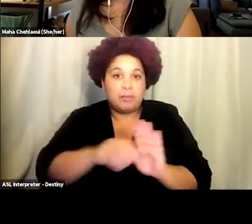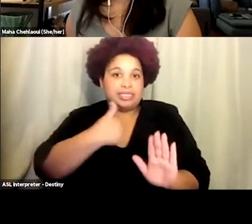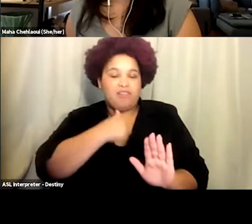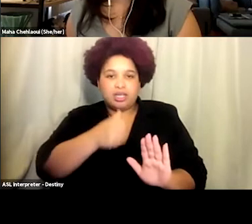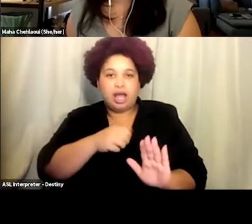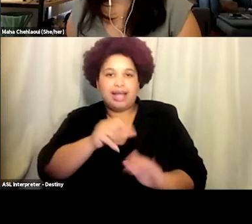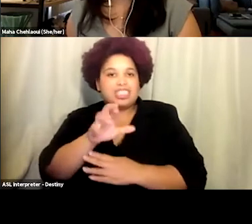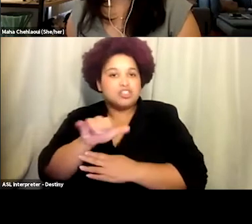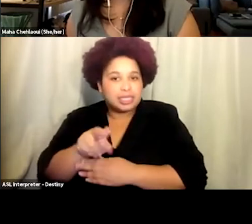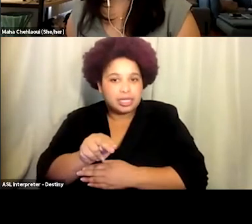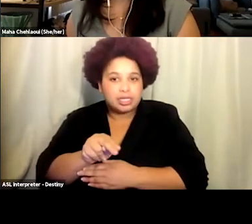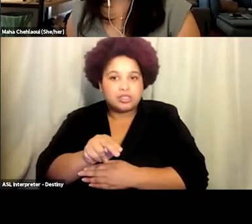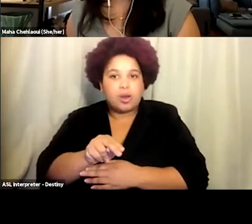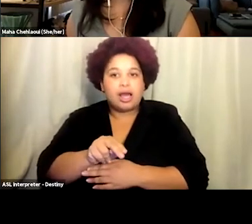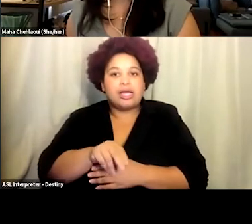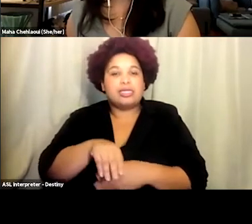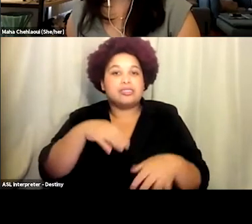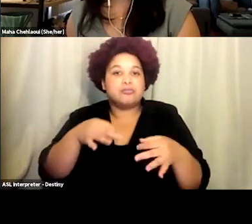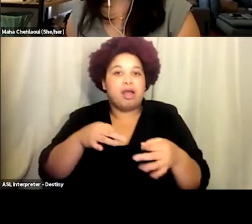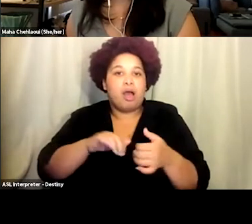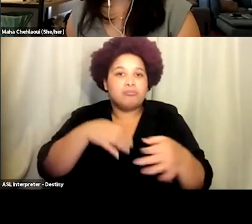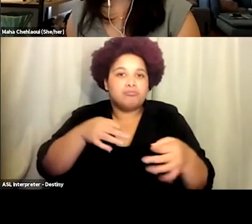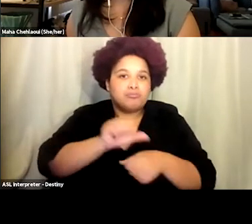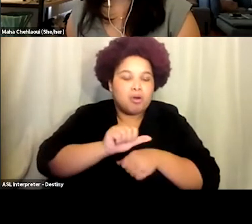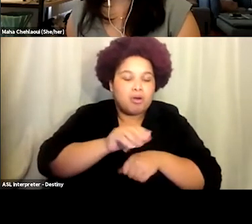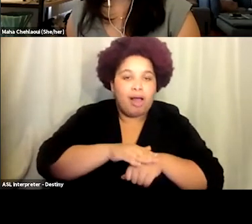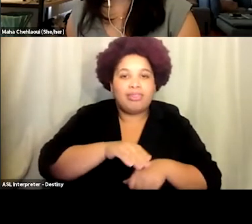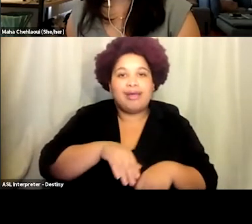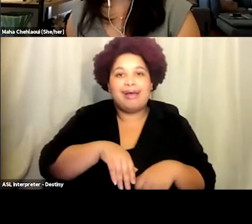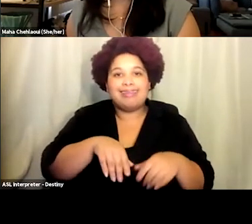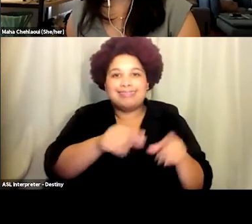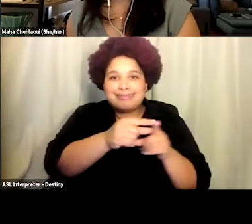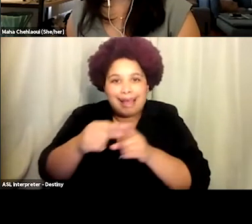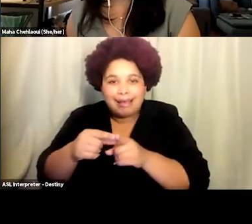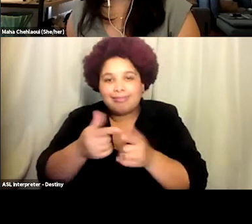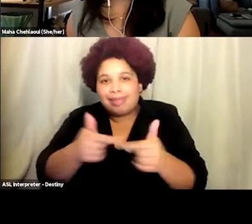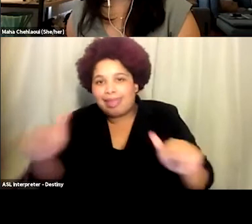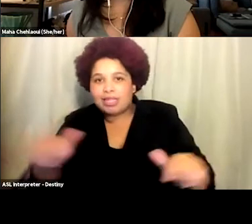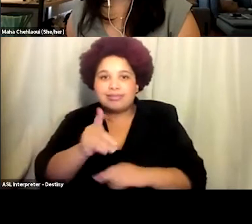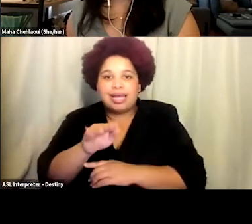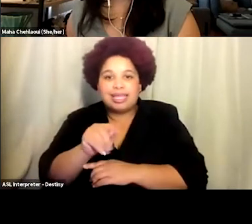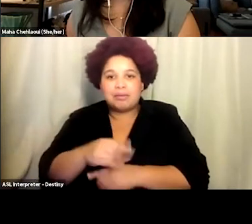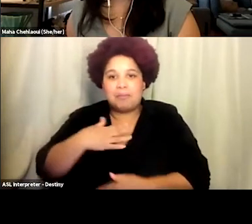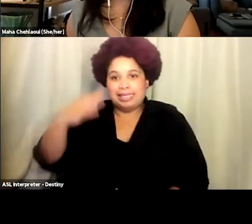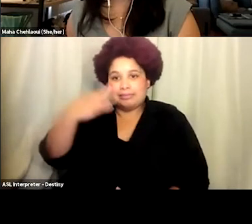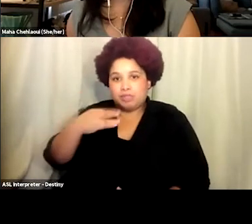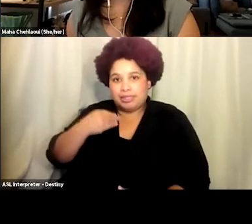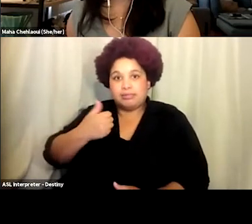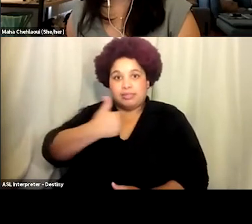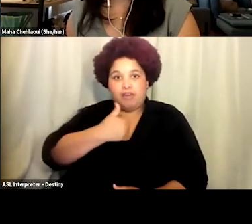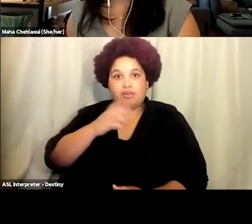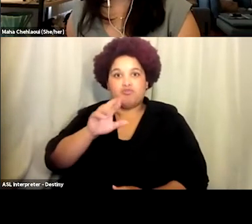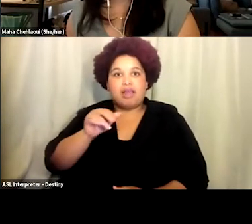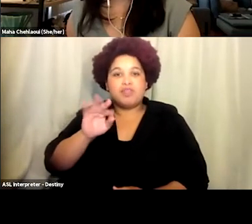Syrian? And I explained how I worked on the dialect with Syrian people. And because my past, my experience as a refugee allowed